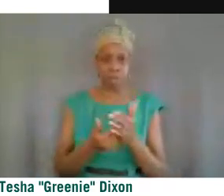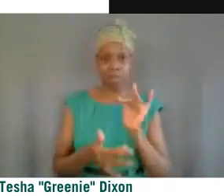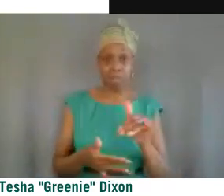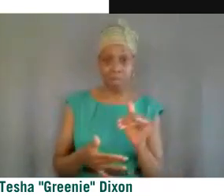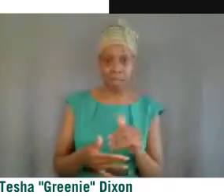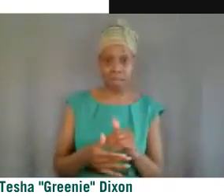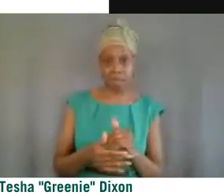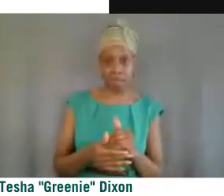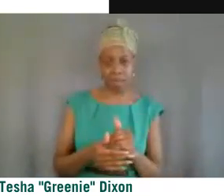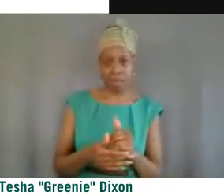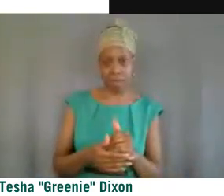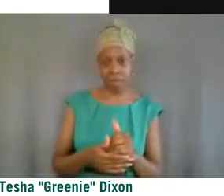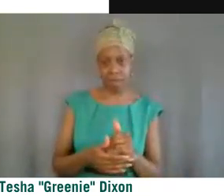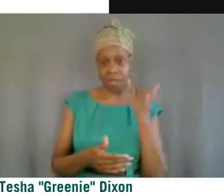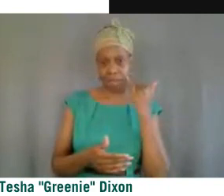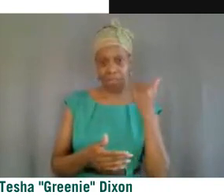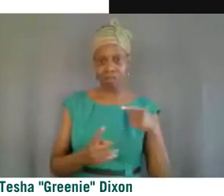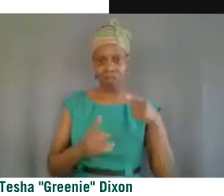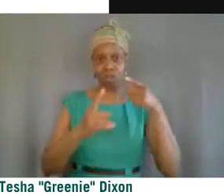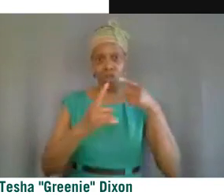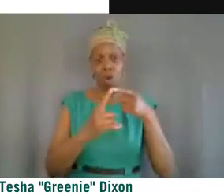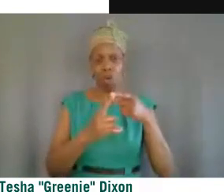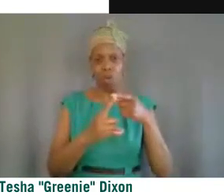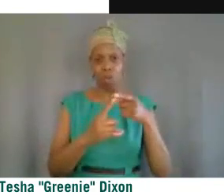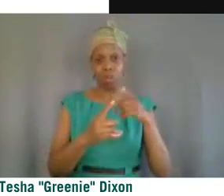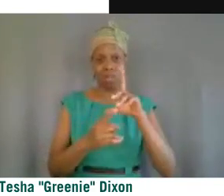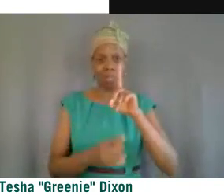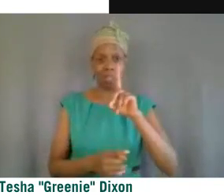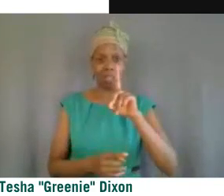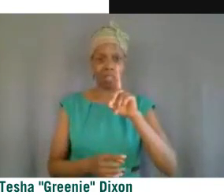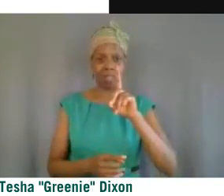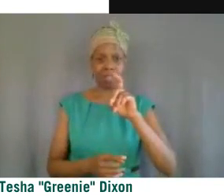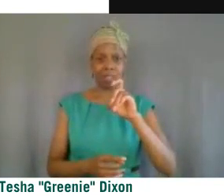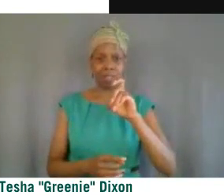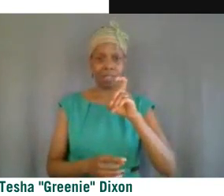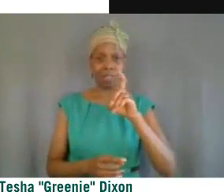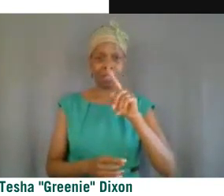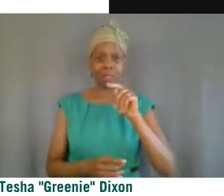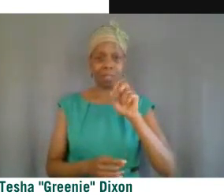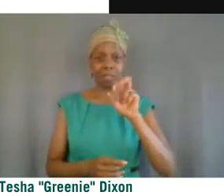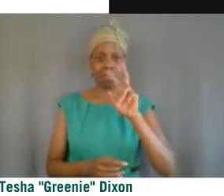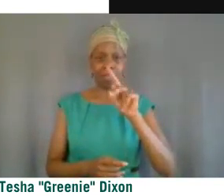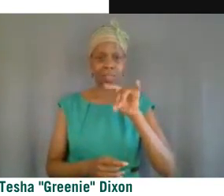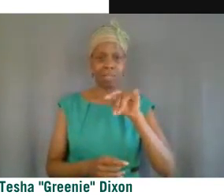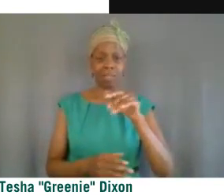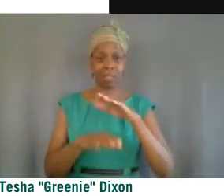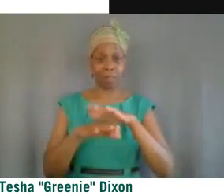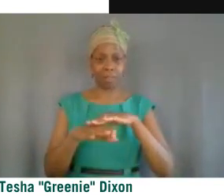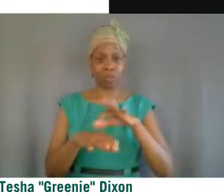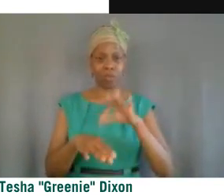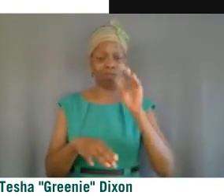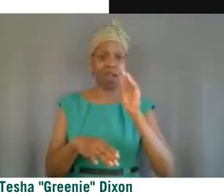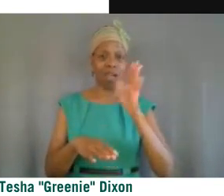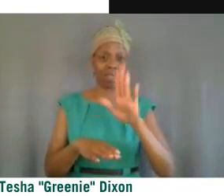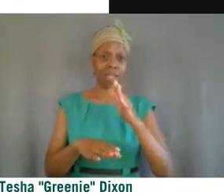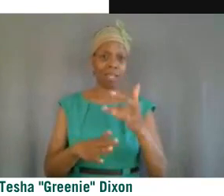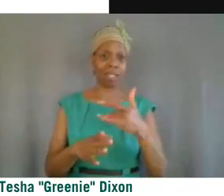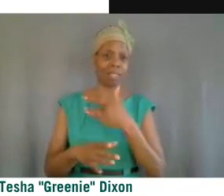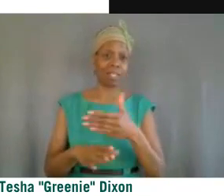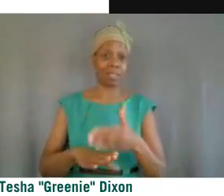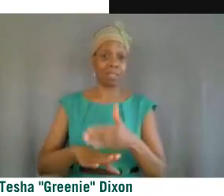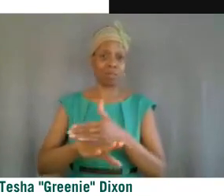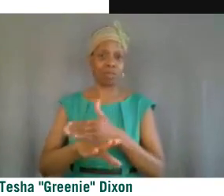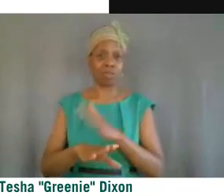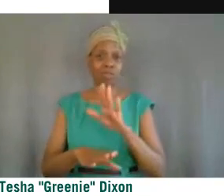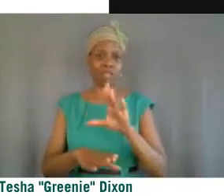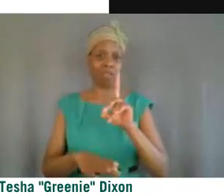that if they have a goal that's dexterity based, we find that they can often work to improve their dexterity because they need